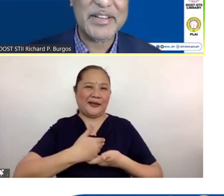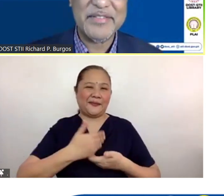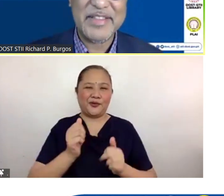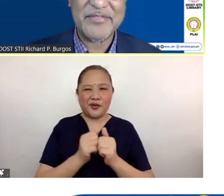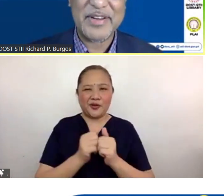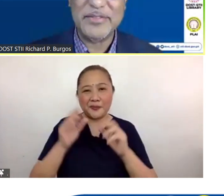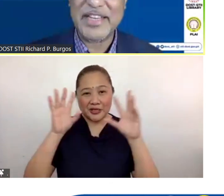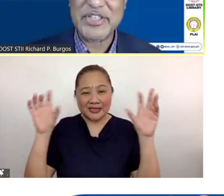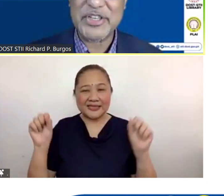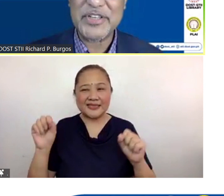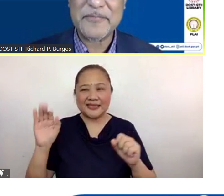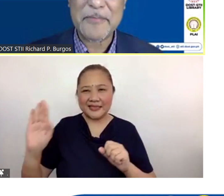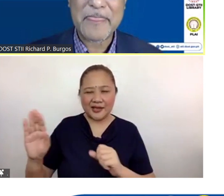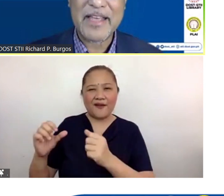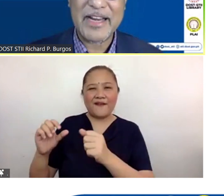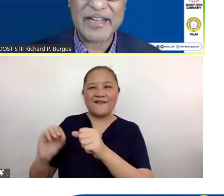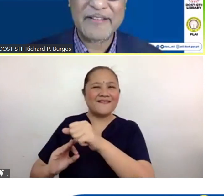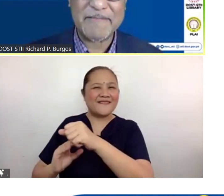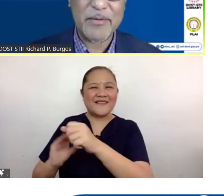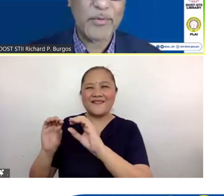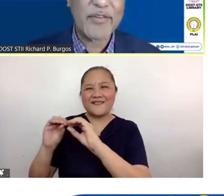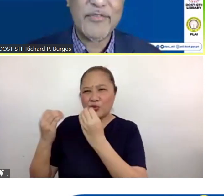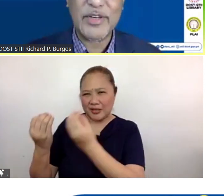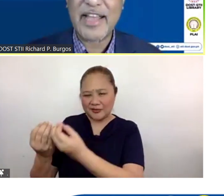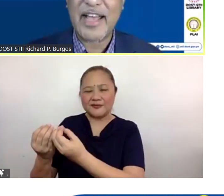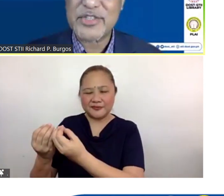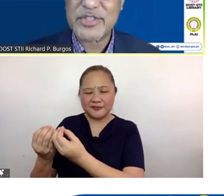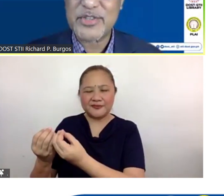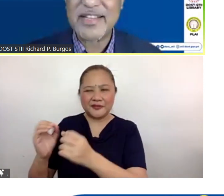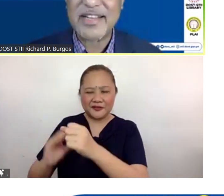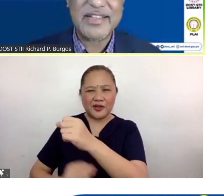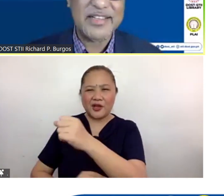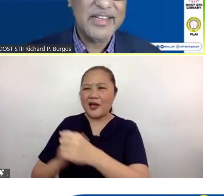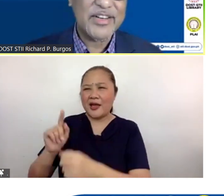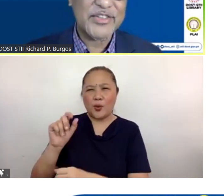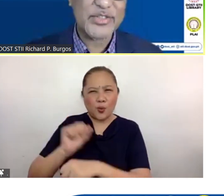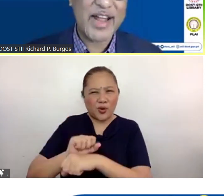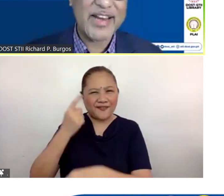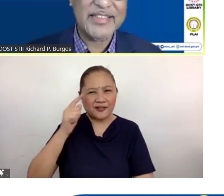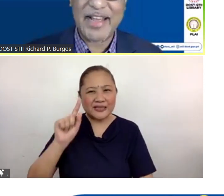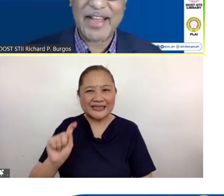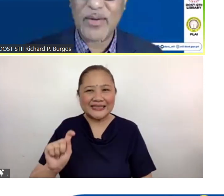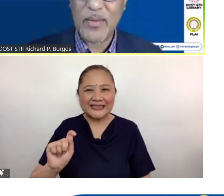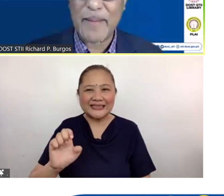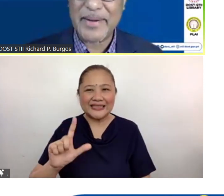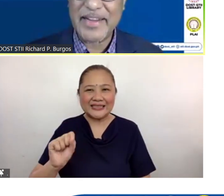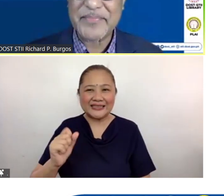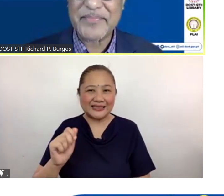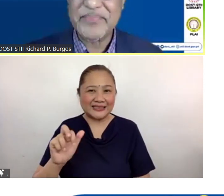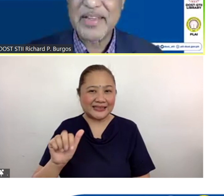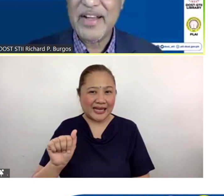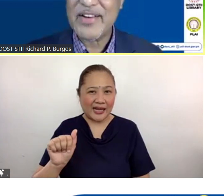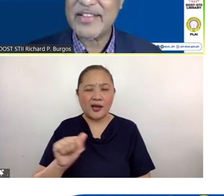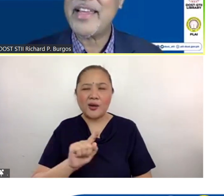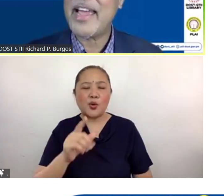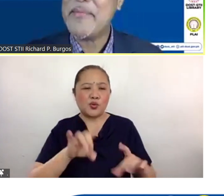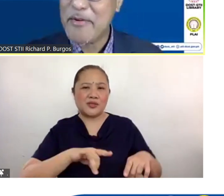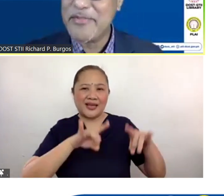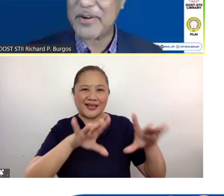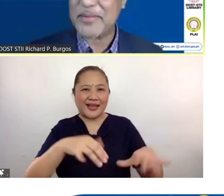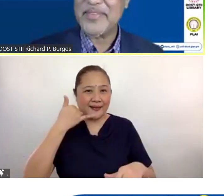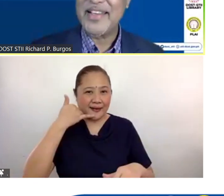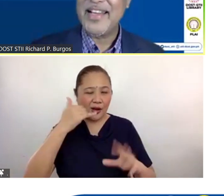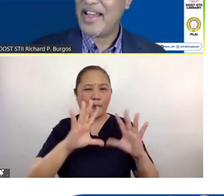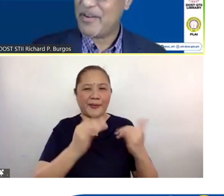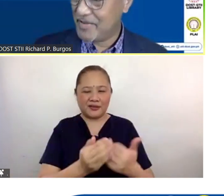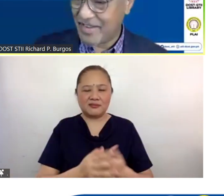president of their foundation, and they work for Telstra, the Australian telco company. Right? They came